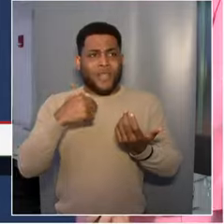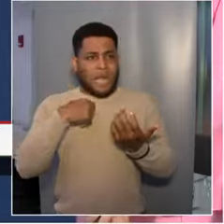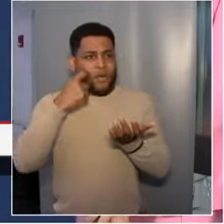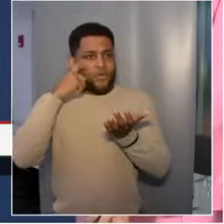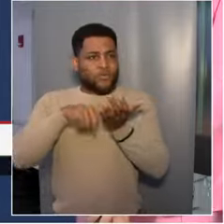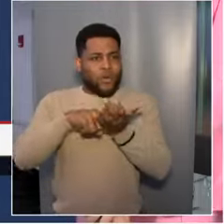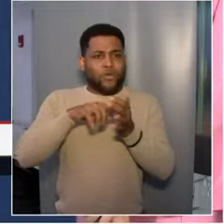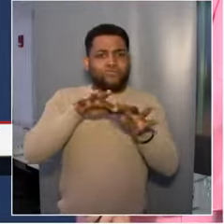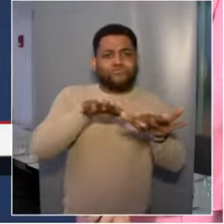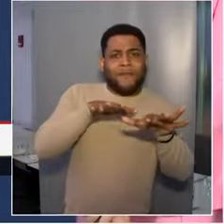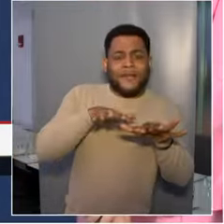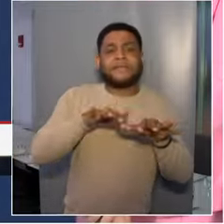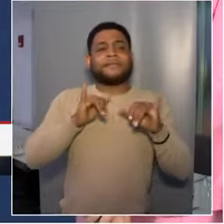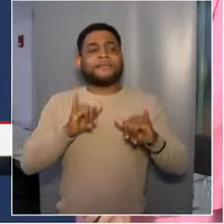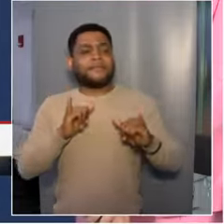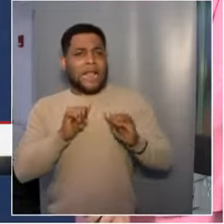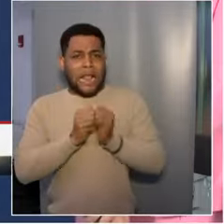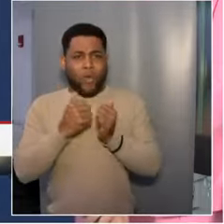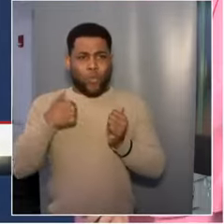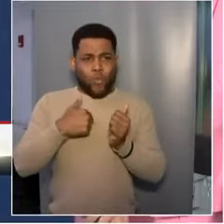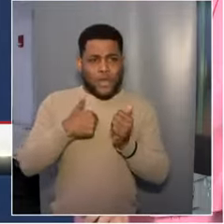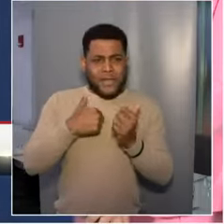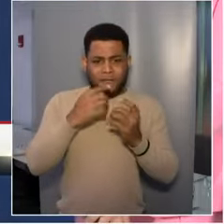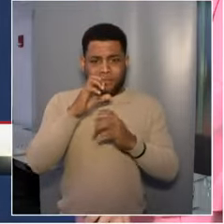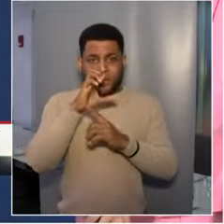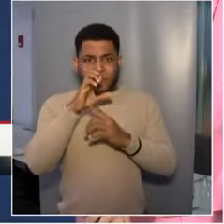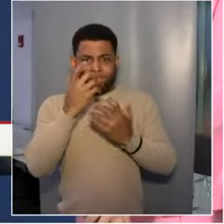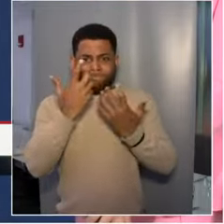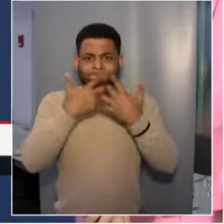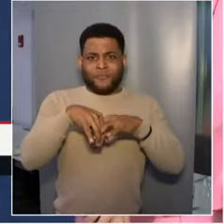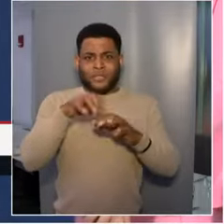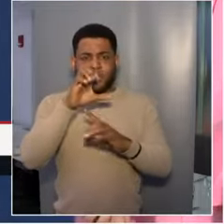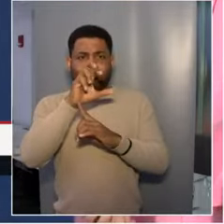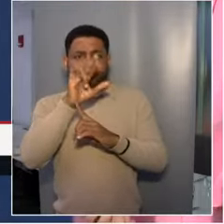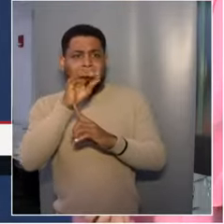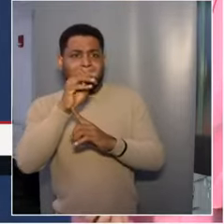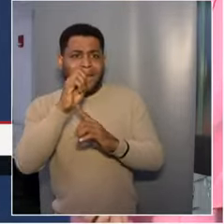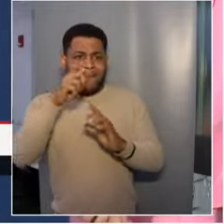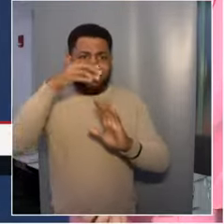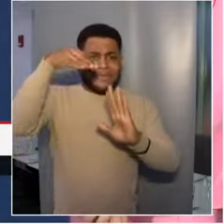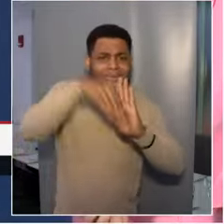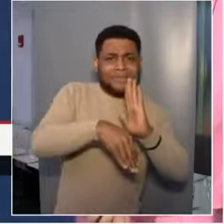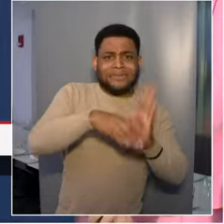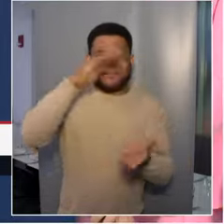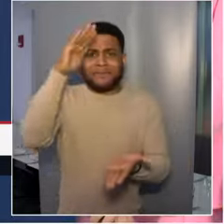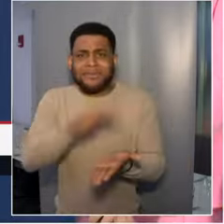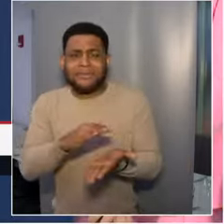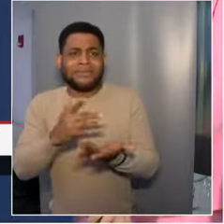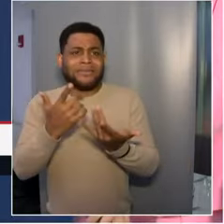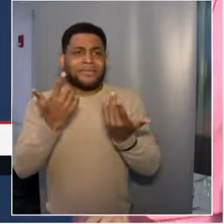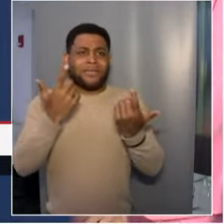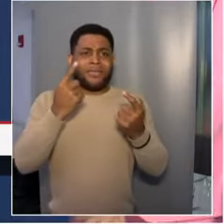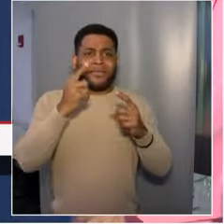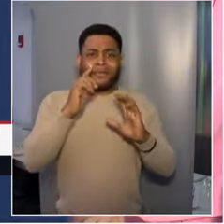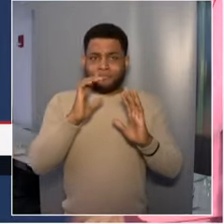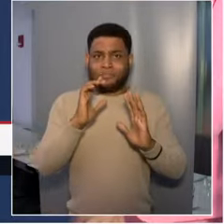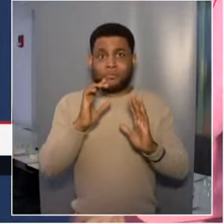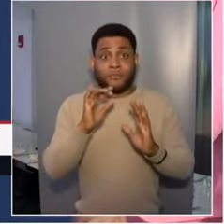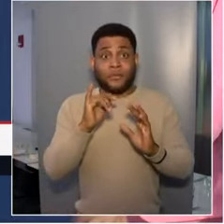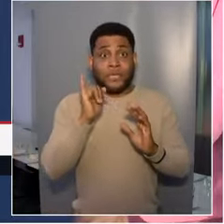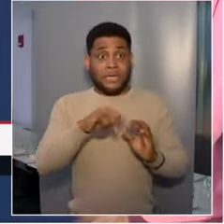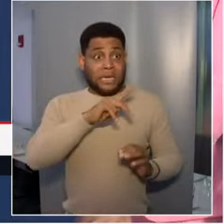does the crime occur? That personal touch really went a long way. And I only want to